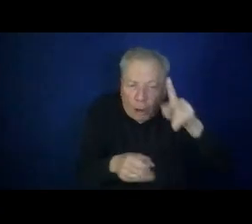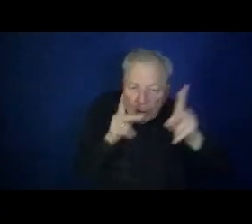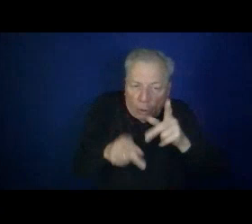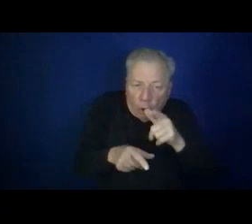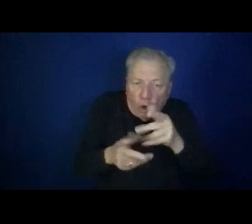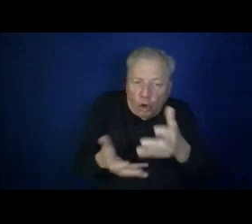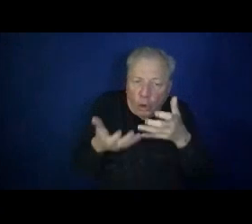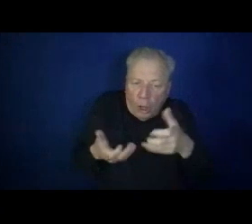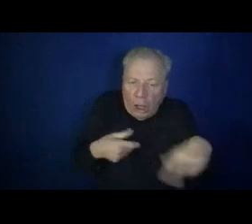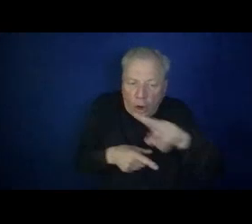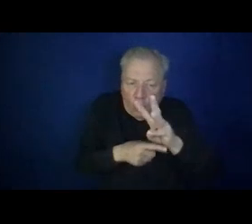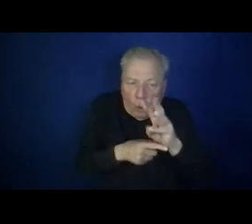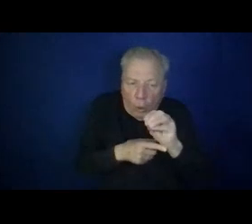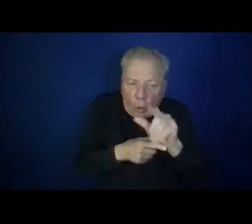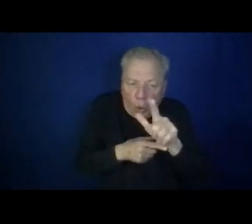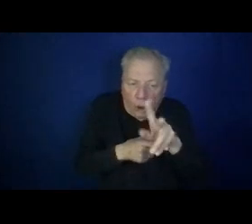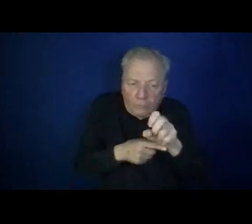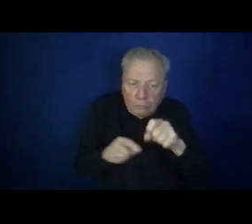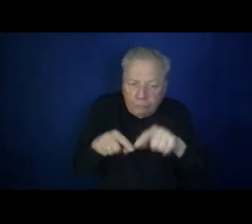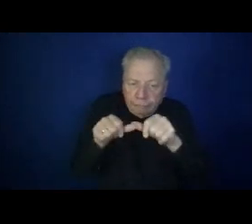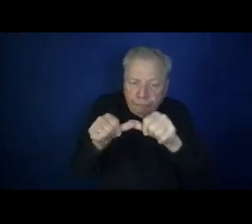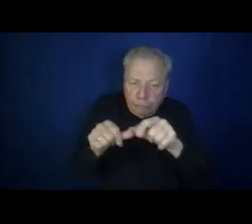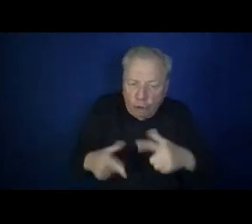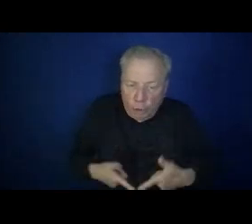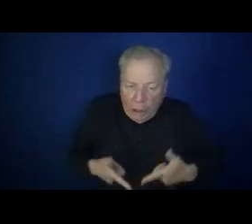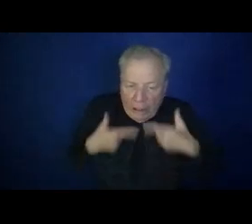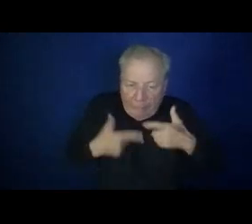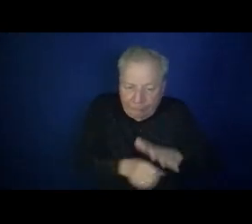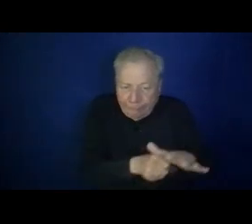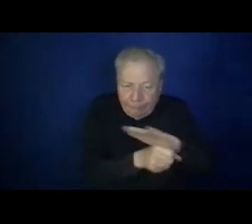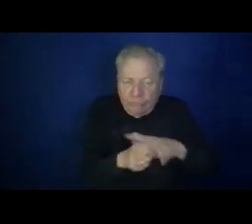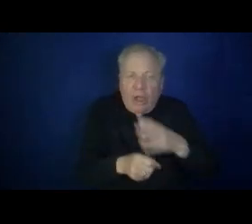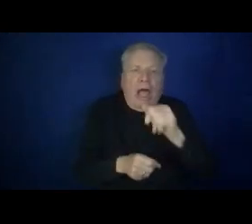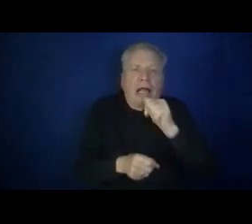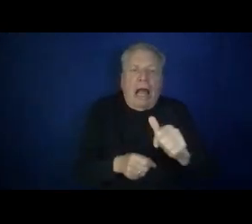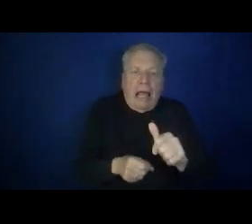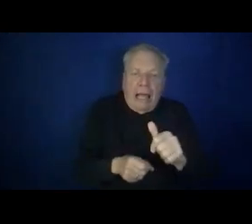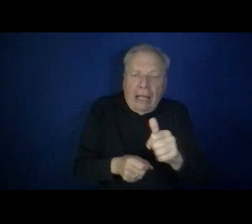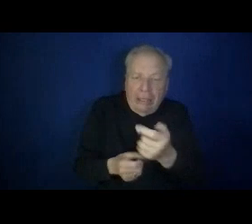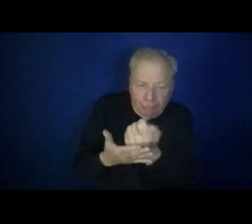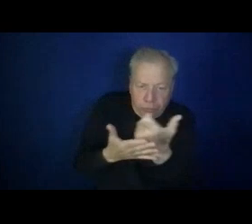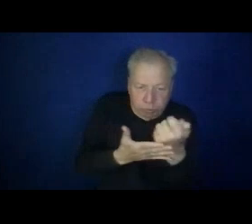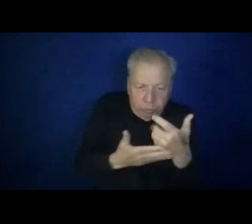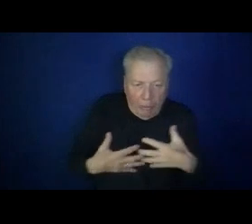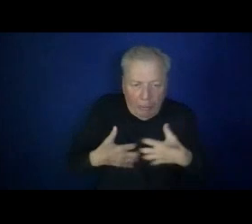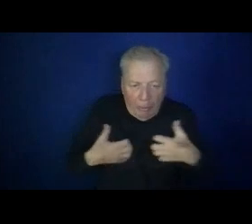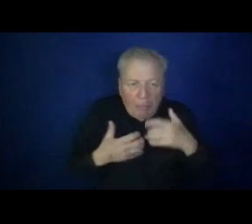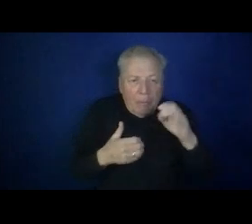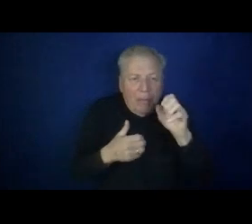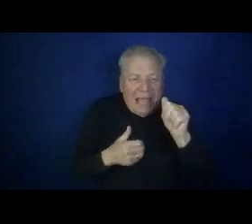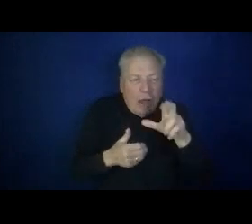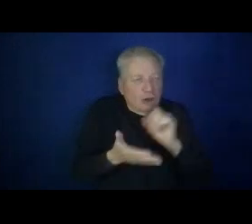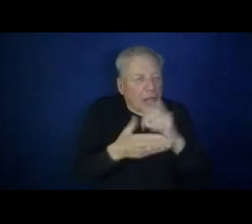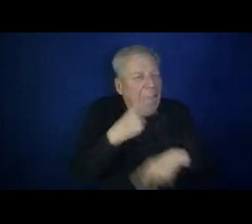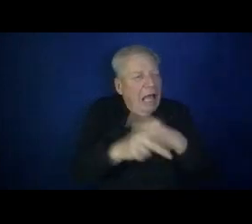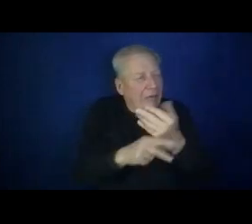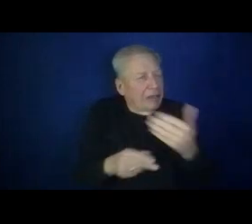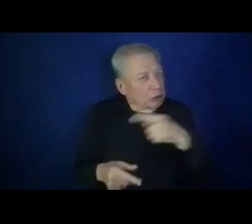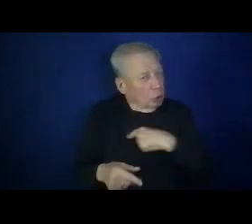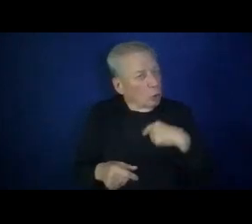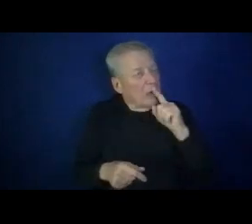to live all around and not take bears off the list and all those kinds of things. So we have to be really careful